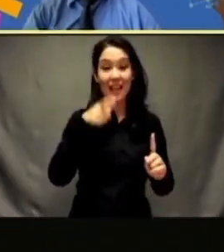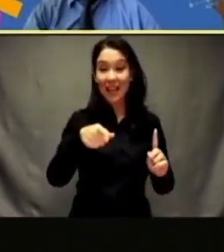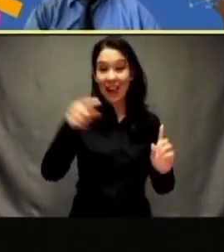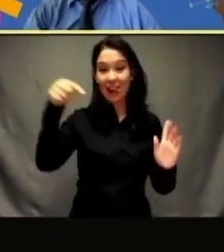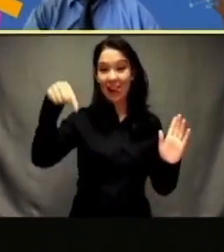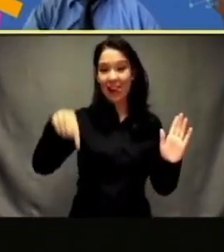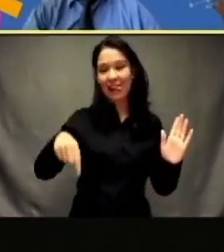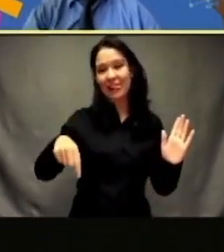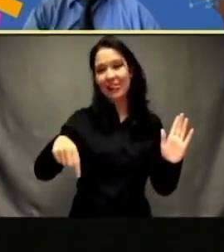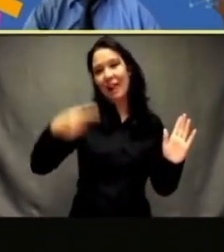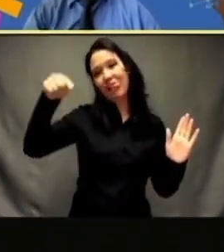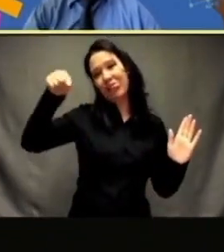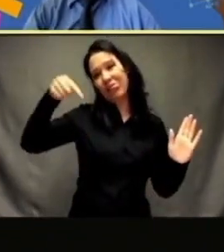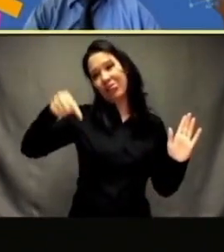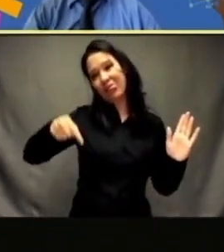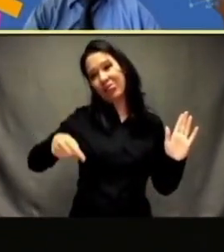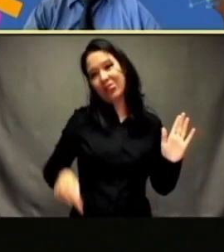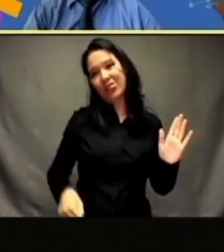around.